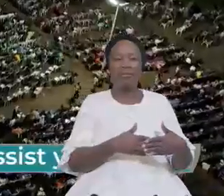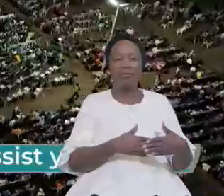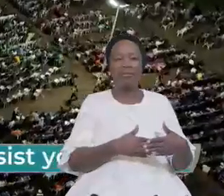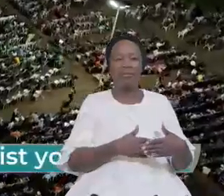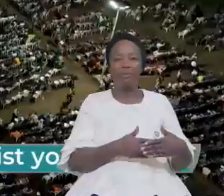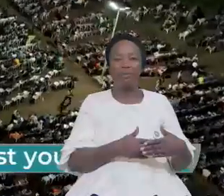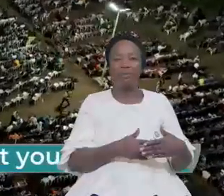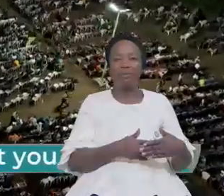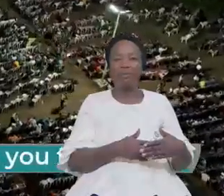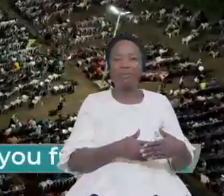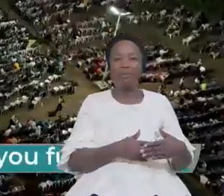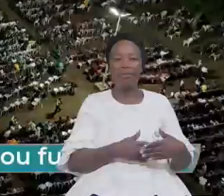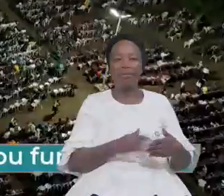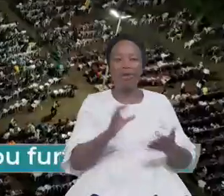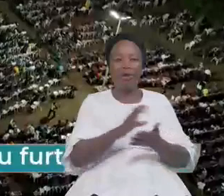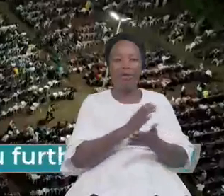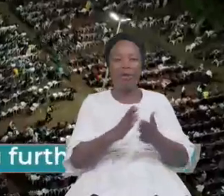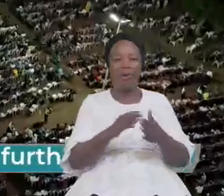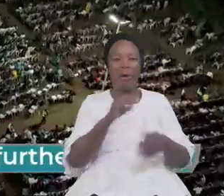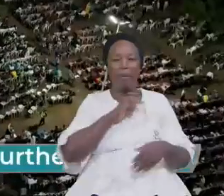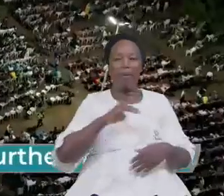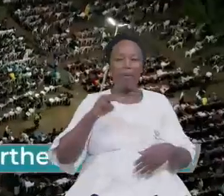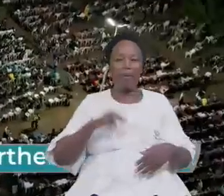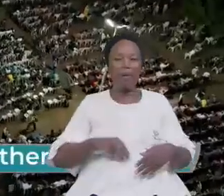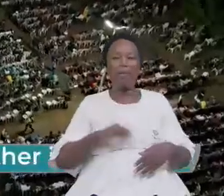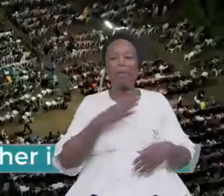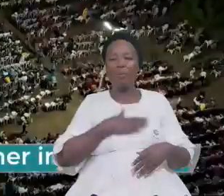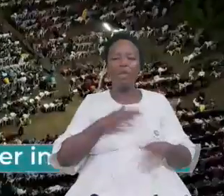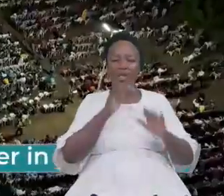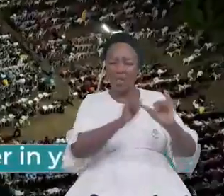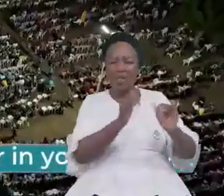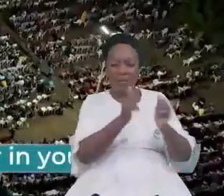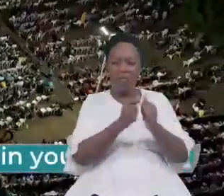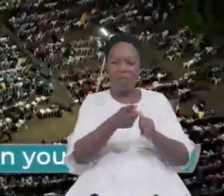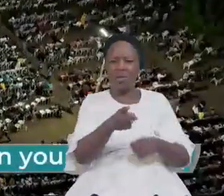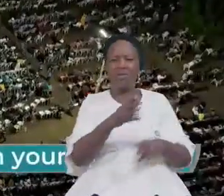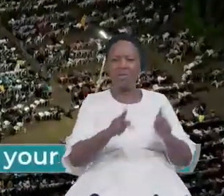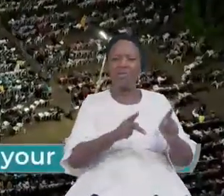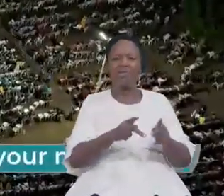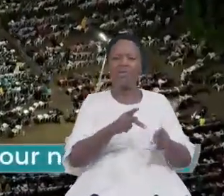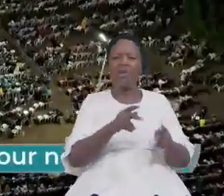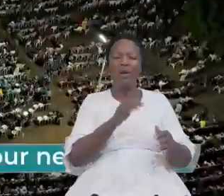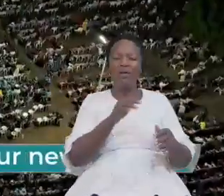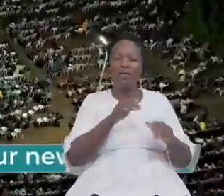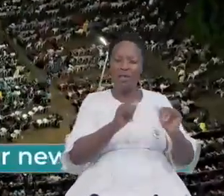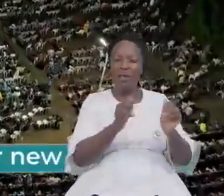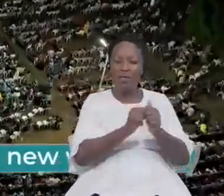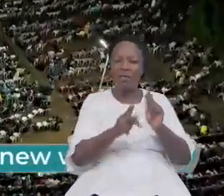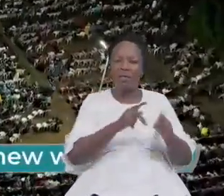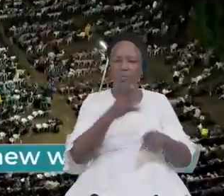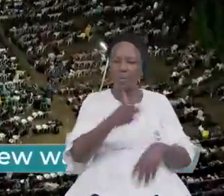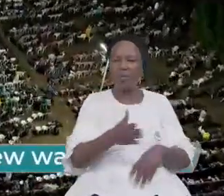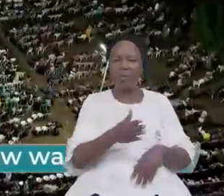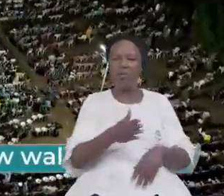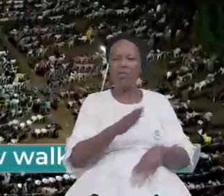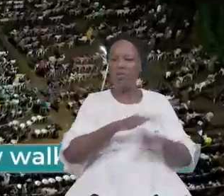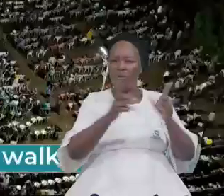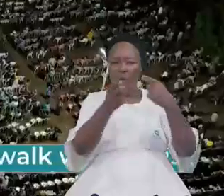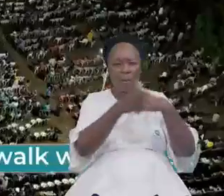choir members, stay with them. Don't come back. Stay with them so that you can bring them out during the prayer